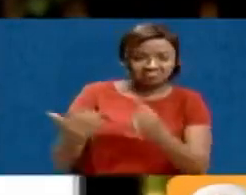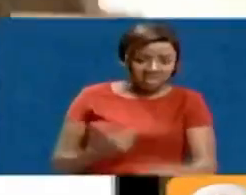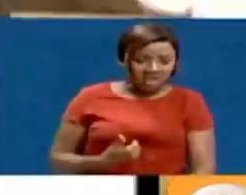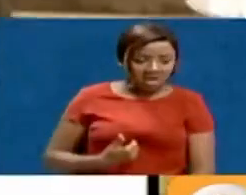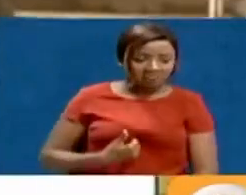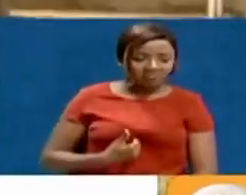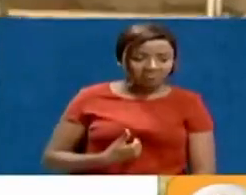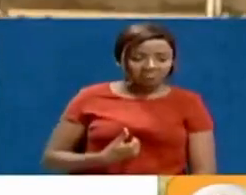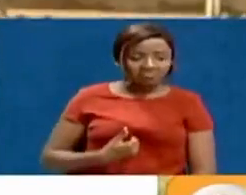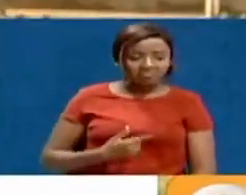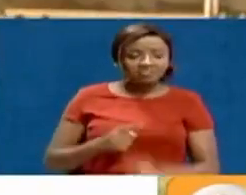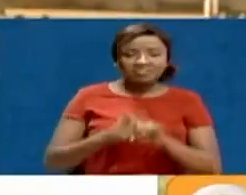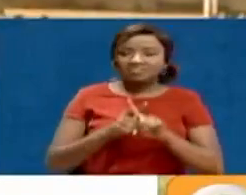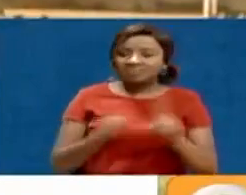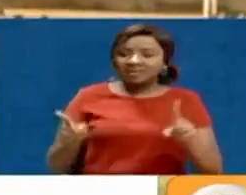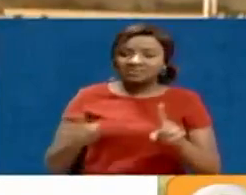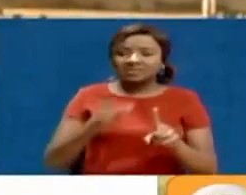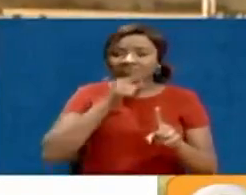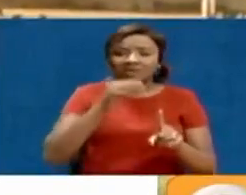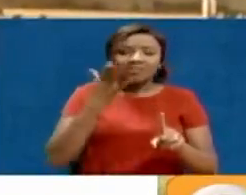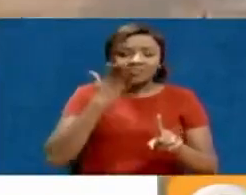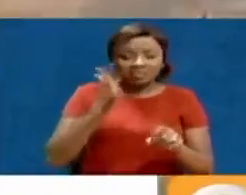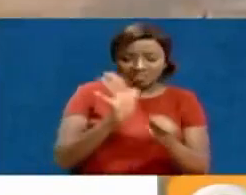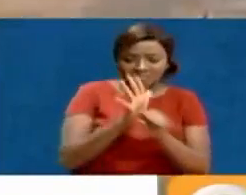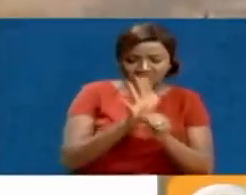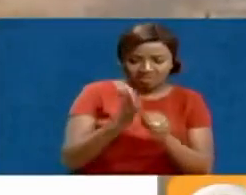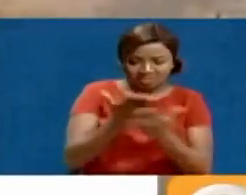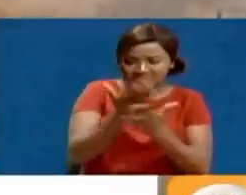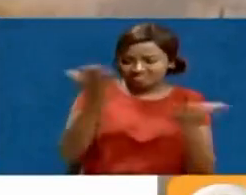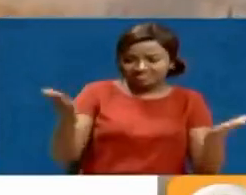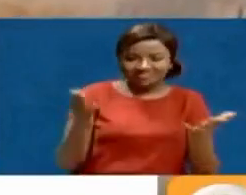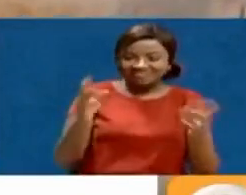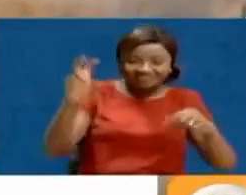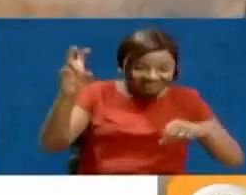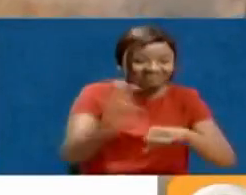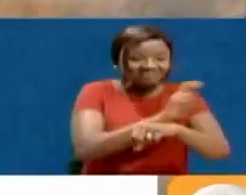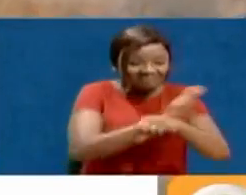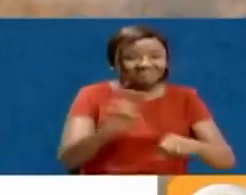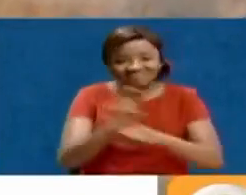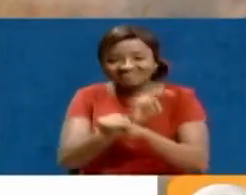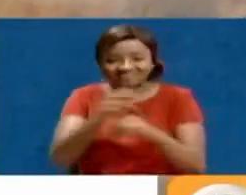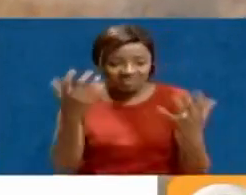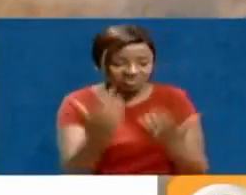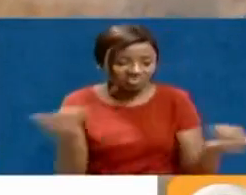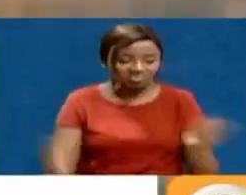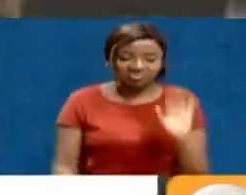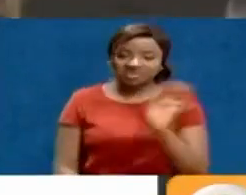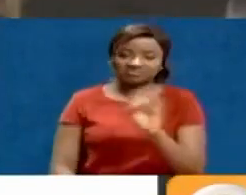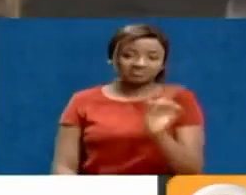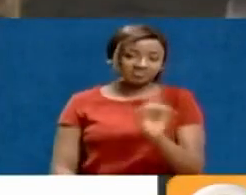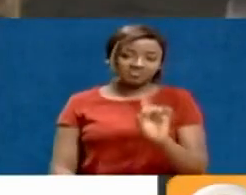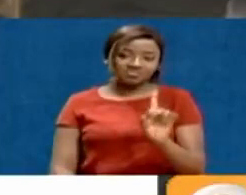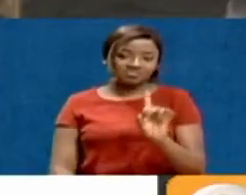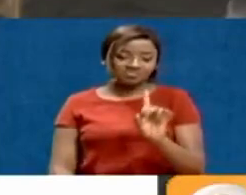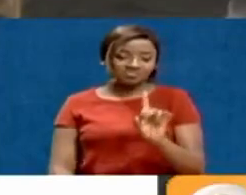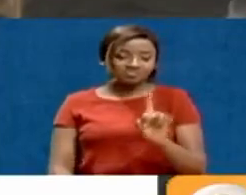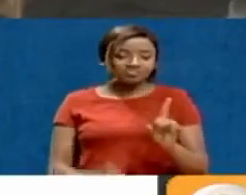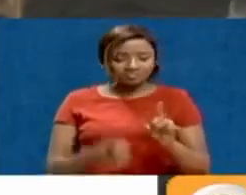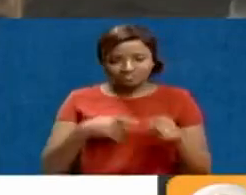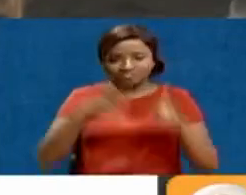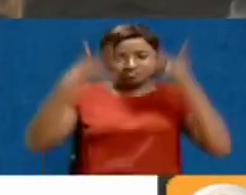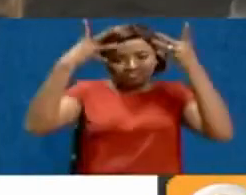many parents are not able to supervise their children, they decided what to